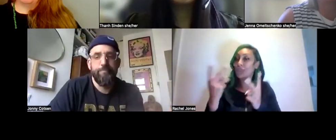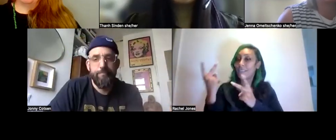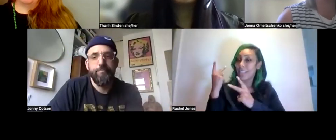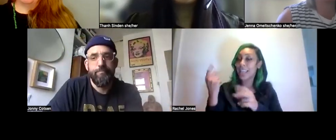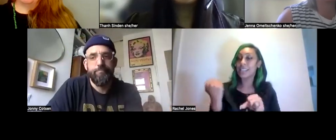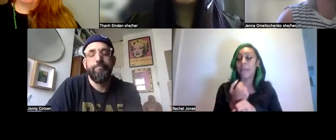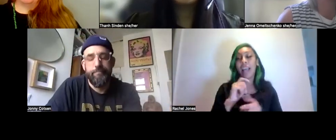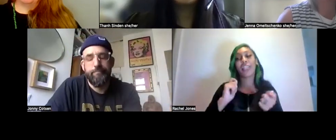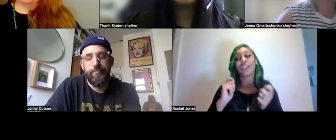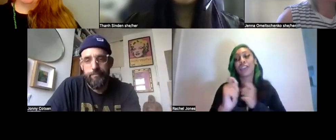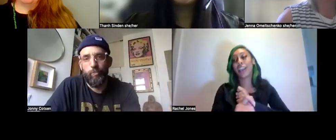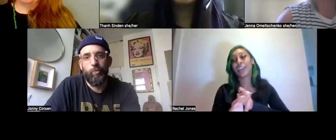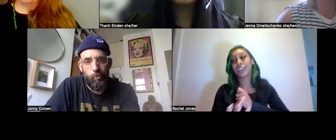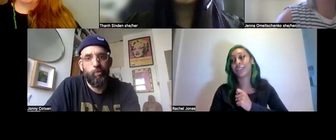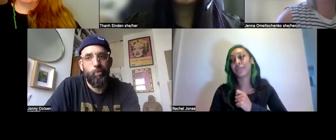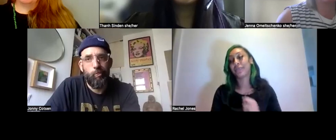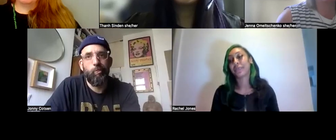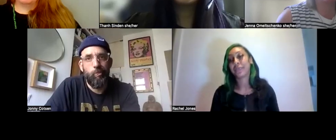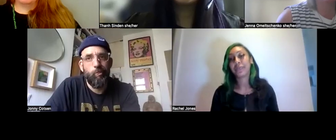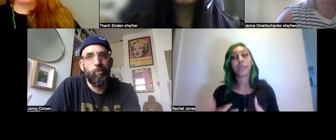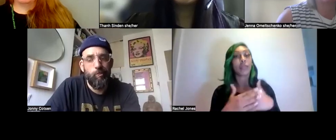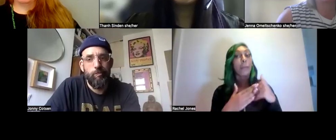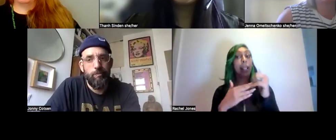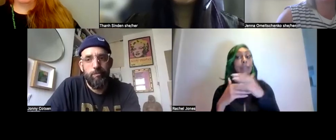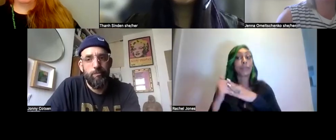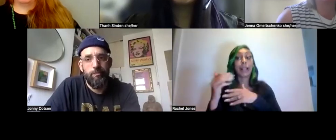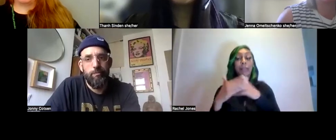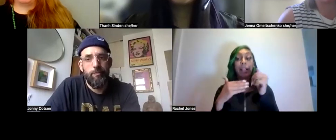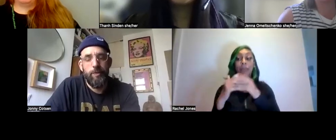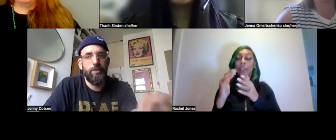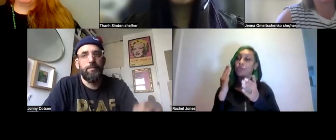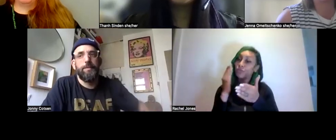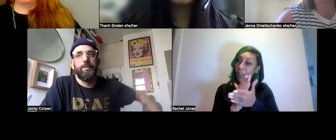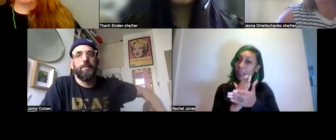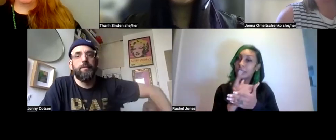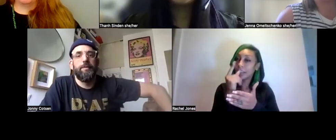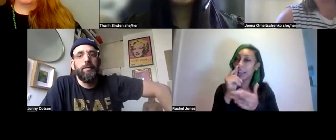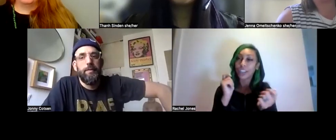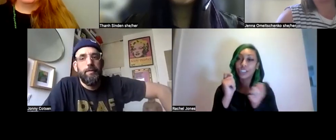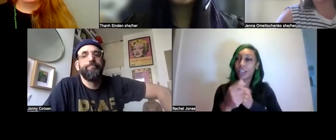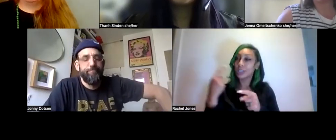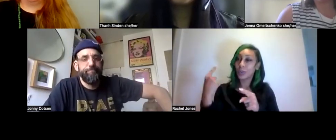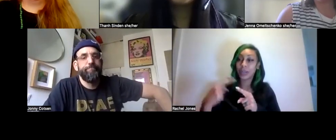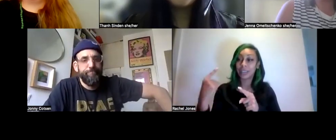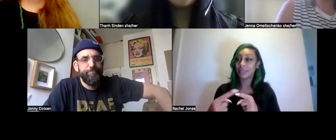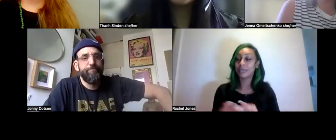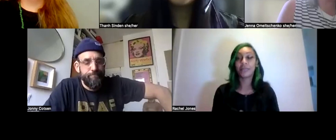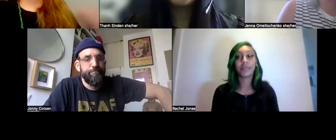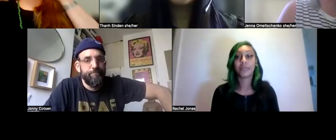change. And if you've built up that trust, you can make that change pretty quickly sometimes.